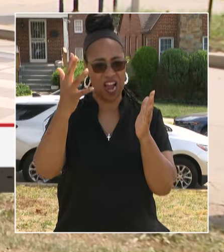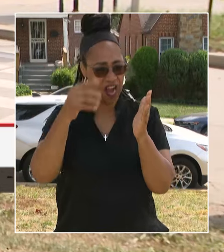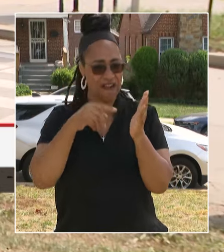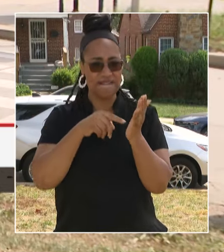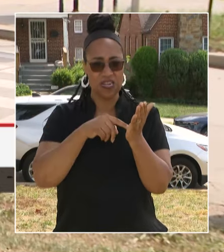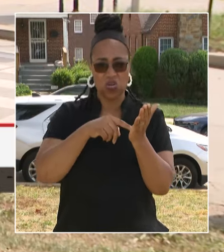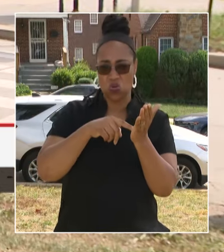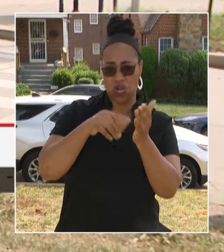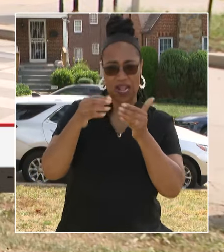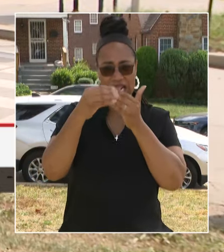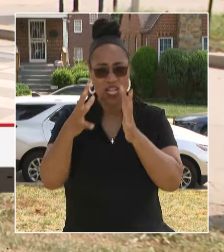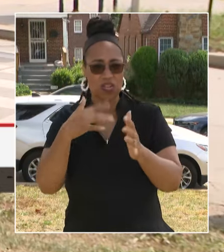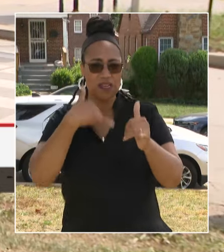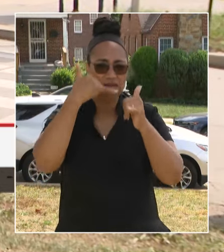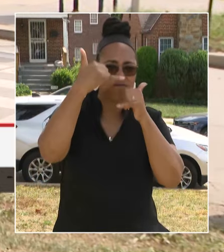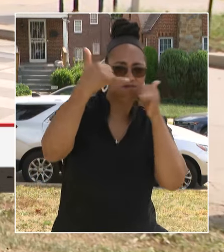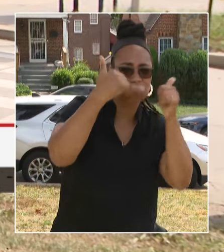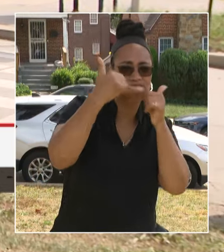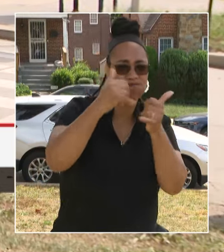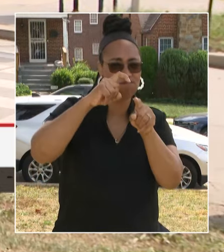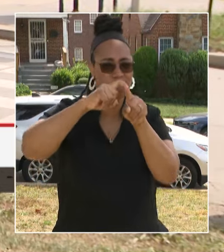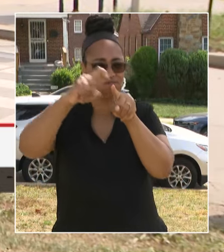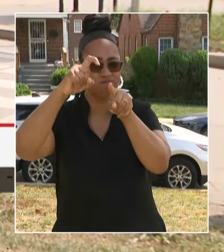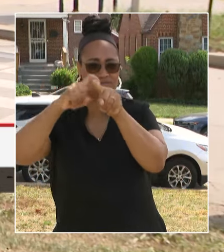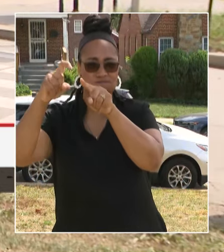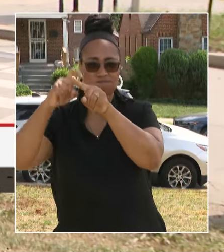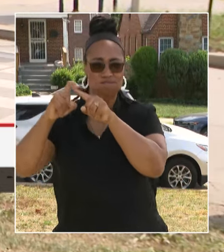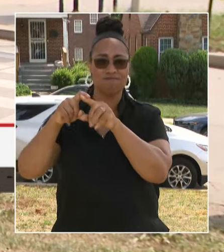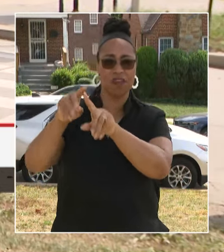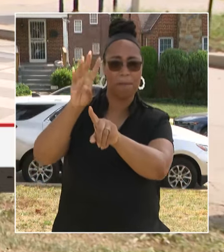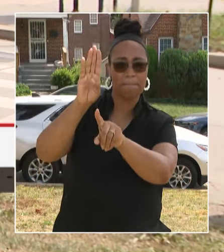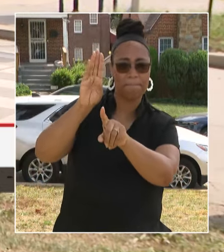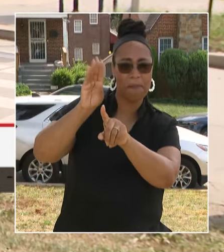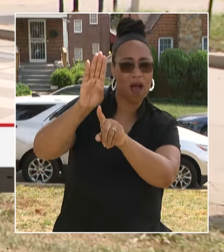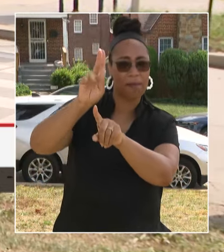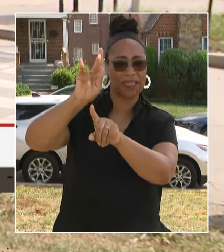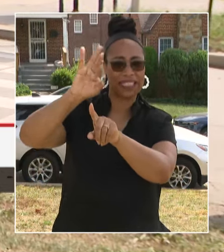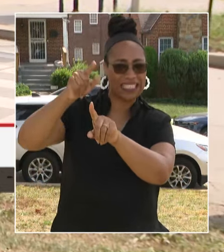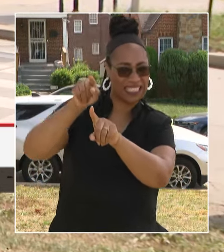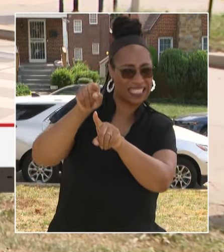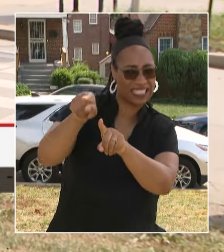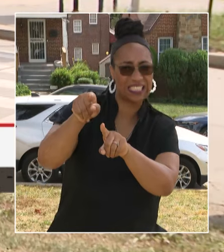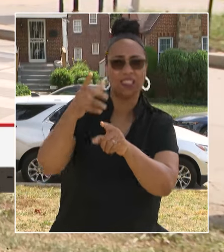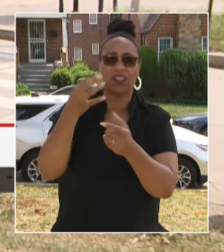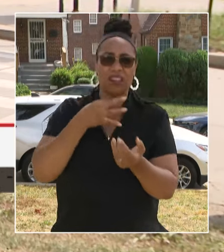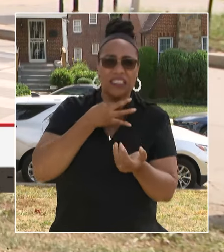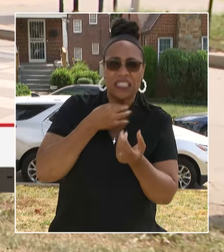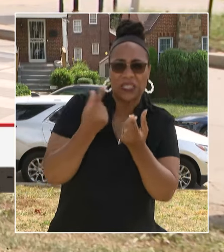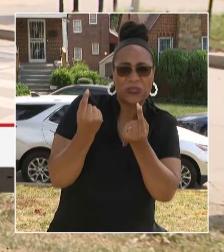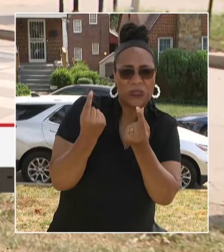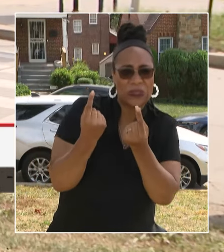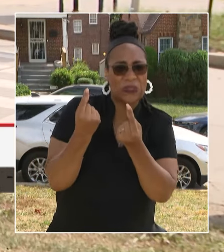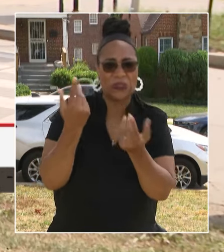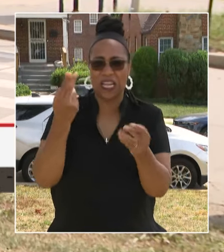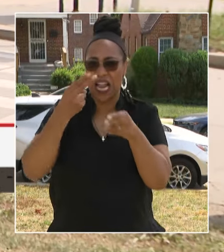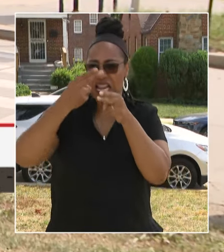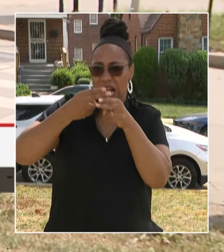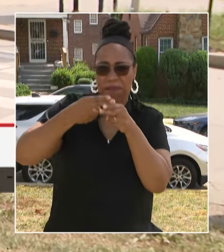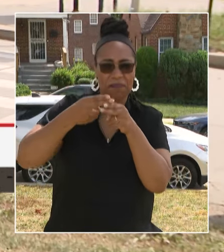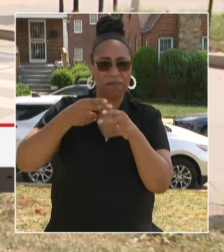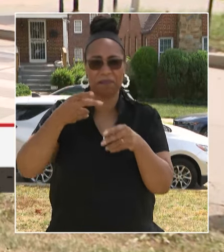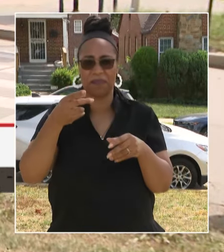and he said, well, that's funny you say you want to honor William Spaulding because we have a list of names that